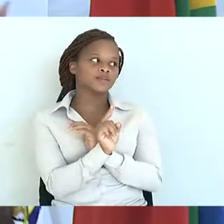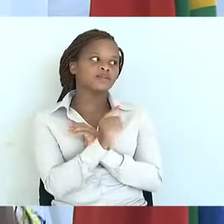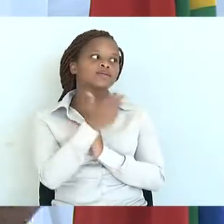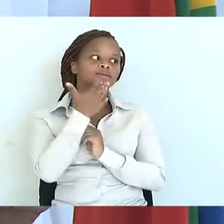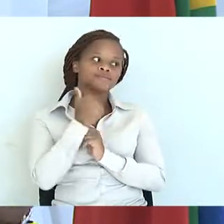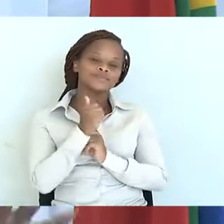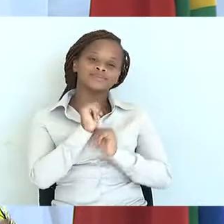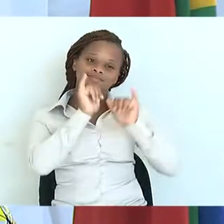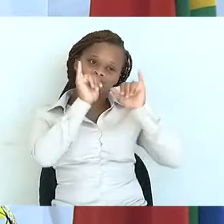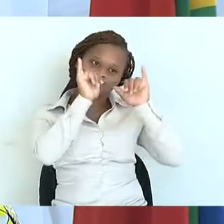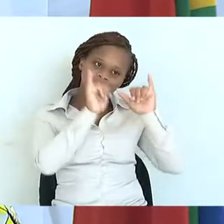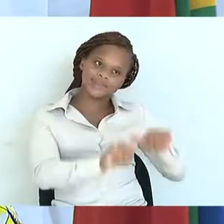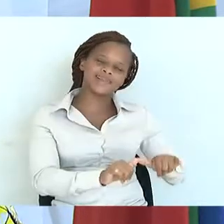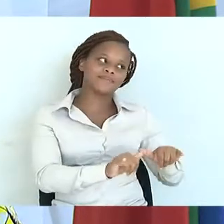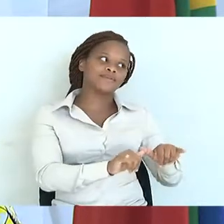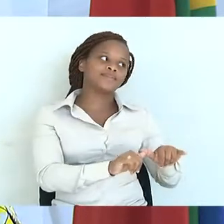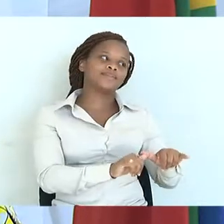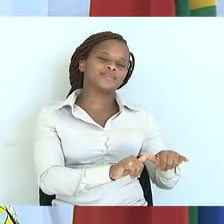sihlale phansi